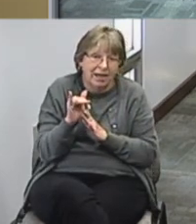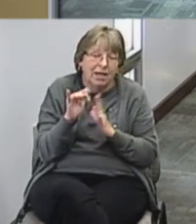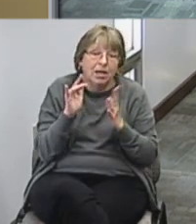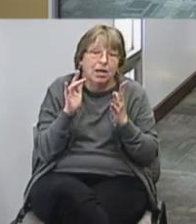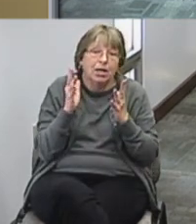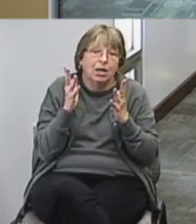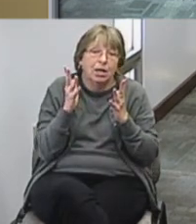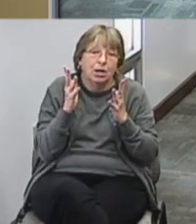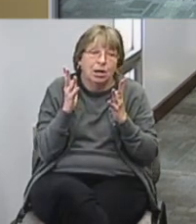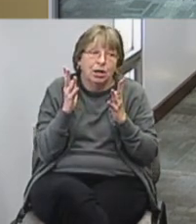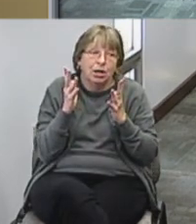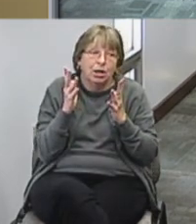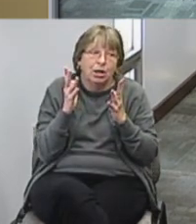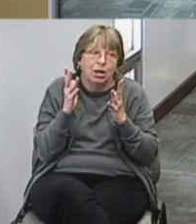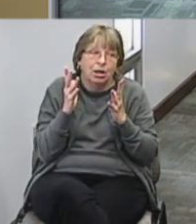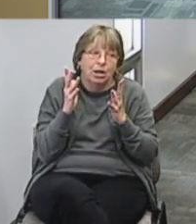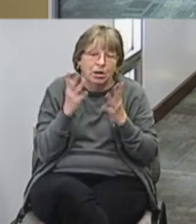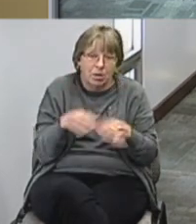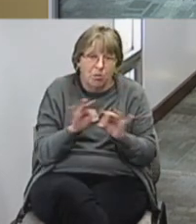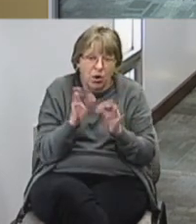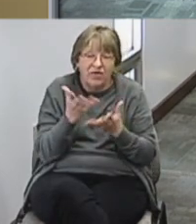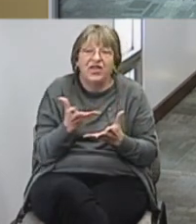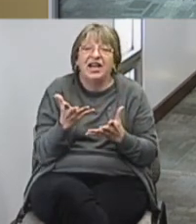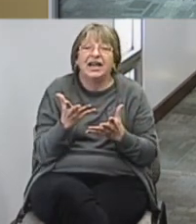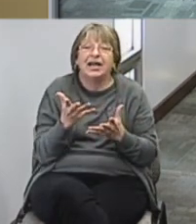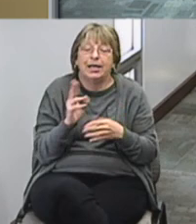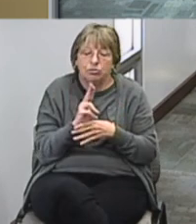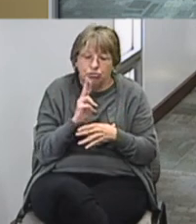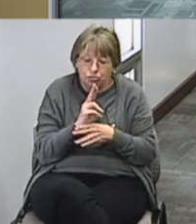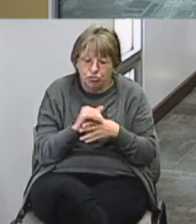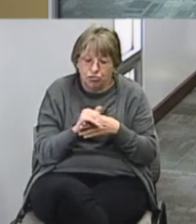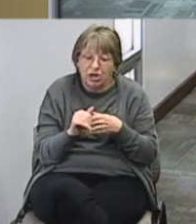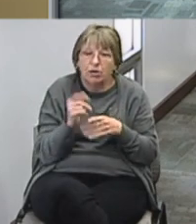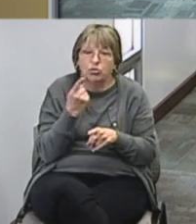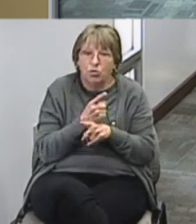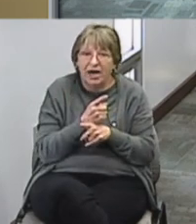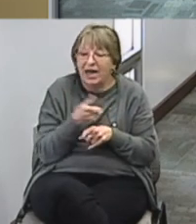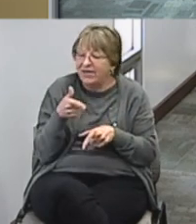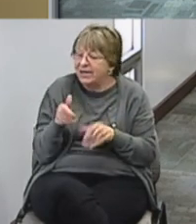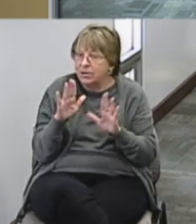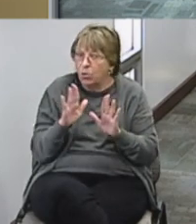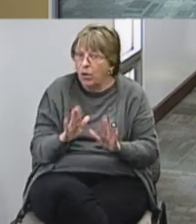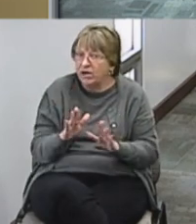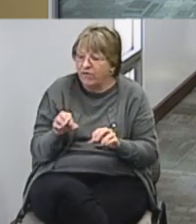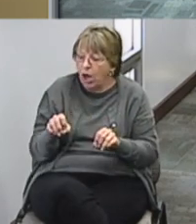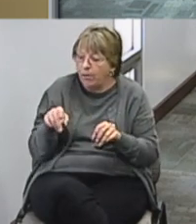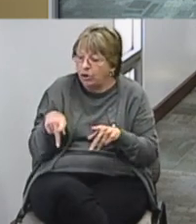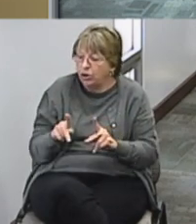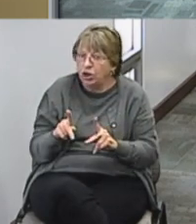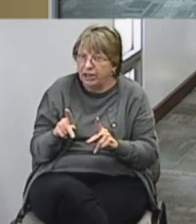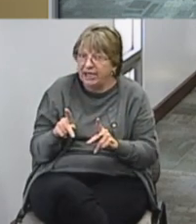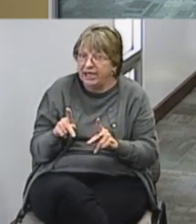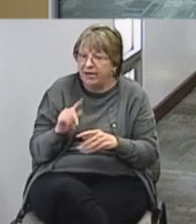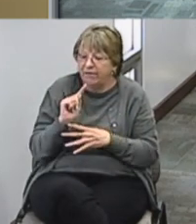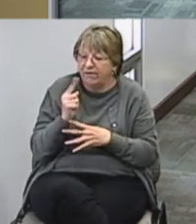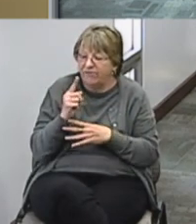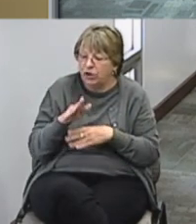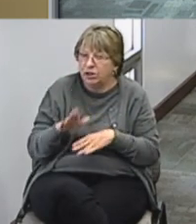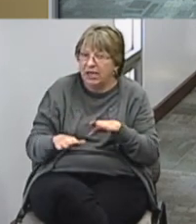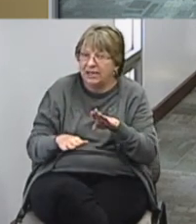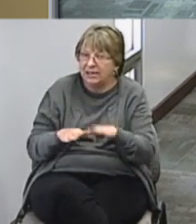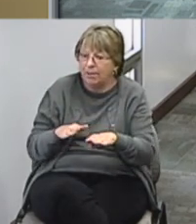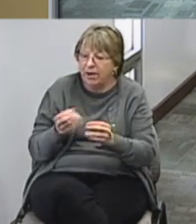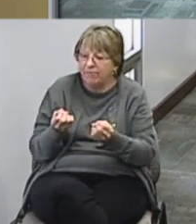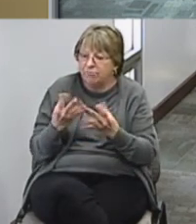is leveraging your dollars. And to me, this is a wonderful opportunity to take the first step of many,